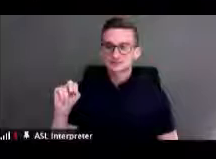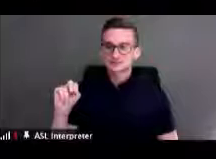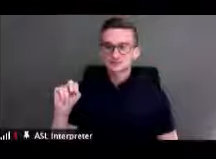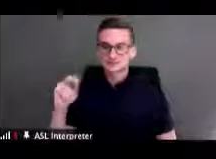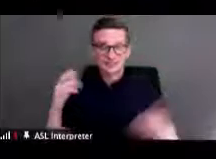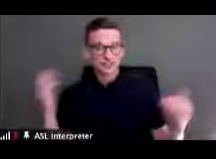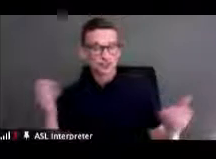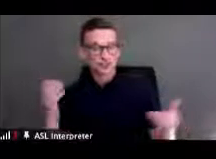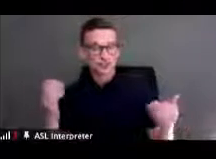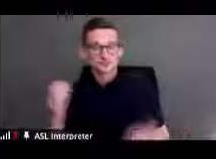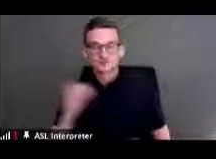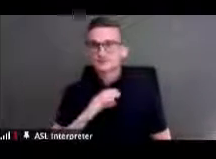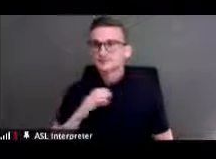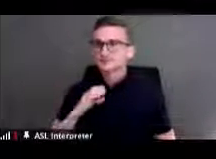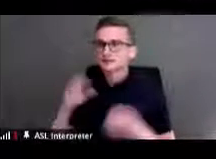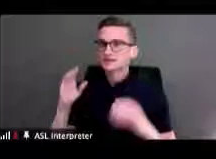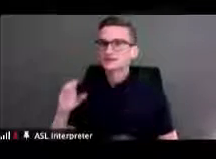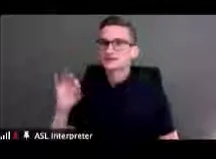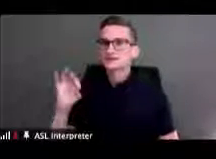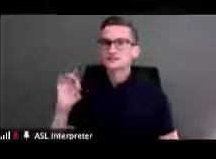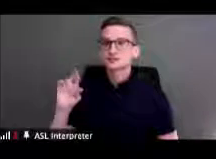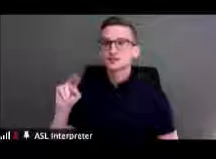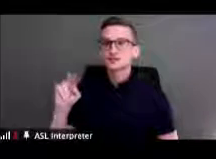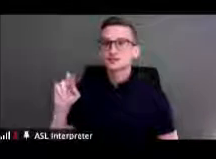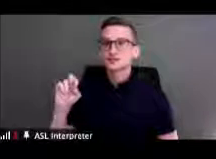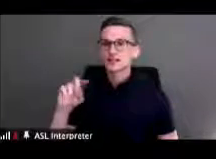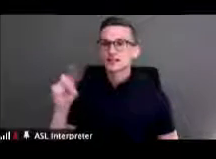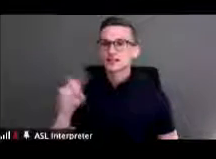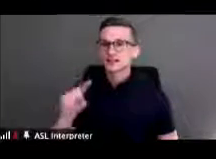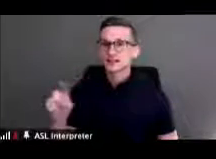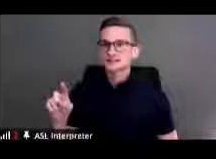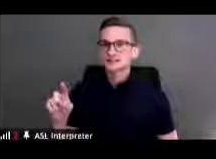Here. Commissioner Fernandez?